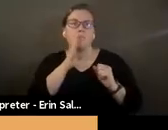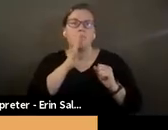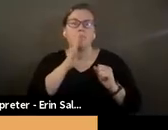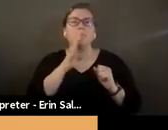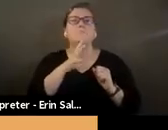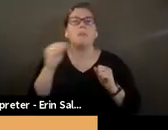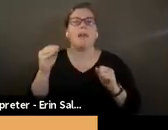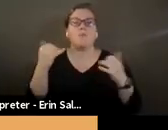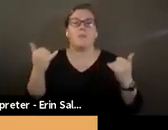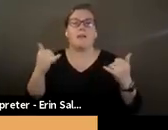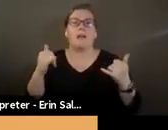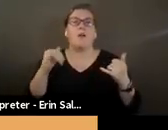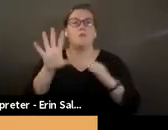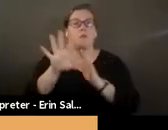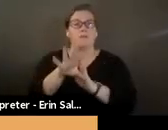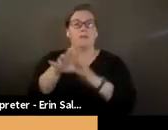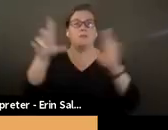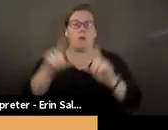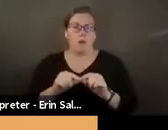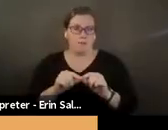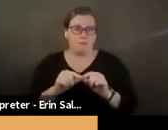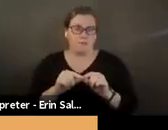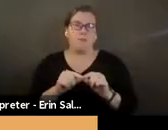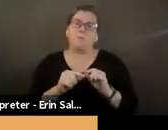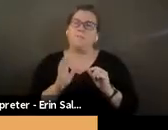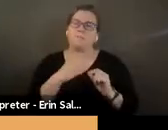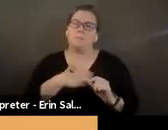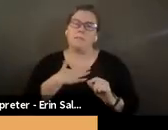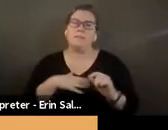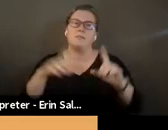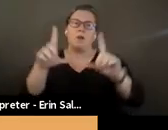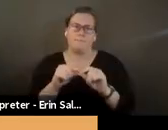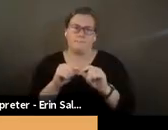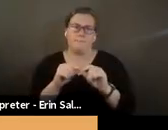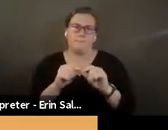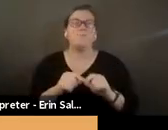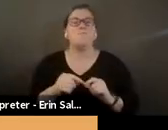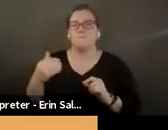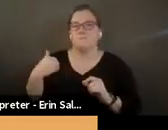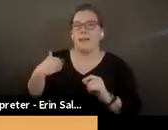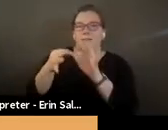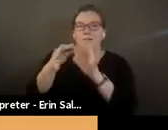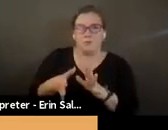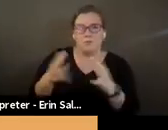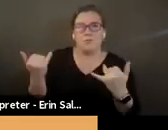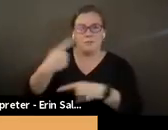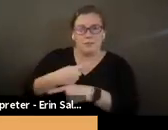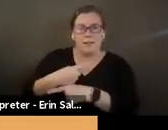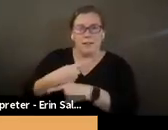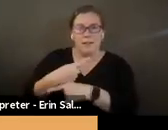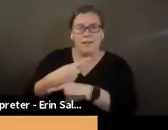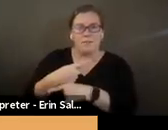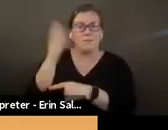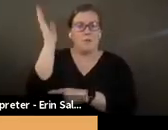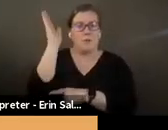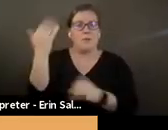off, and we do ask that you keep your video off because we do have an interpreter for today's webinar. So